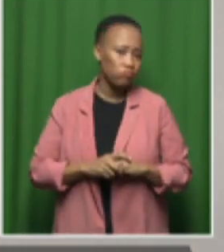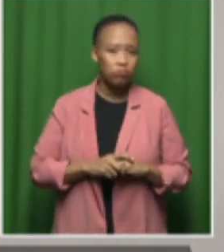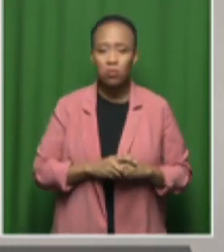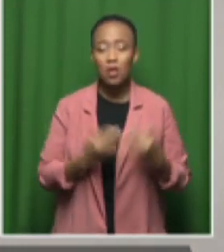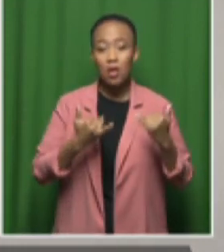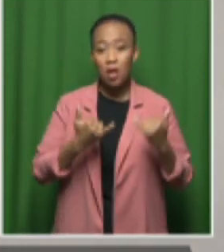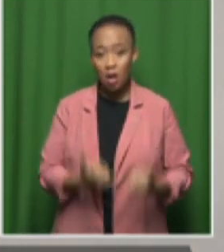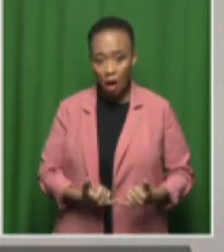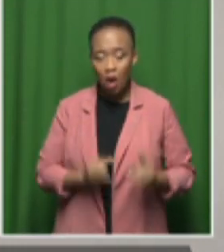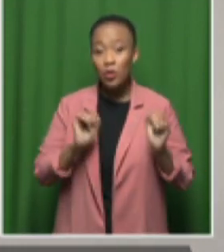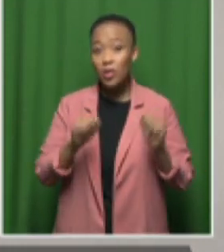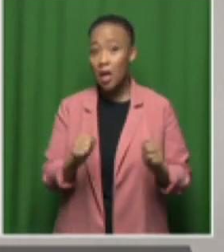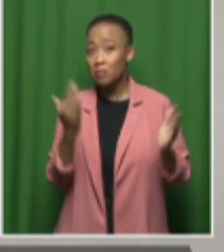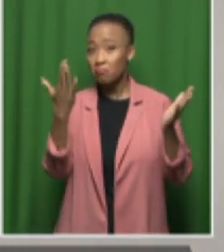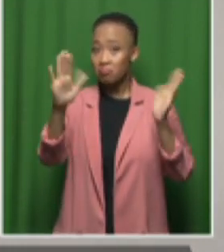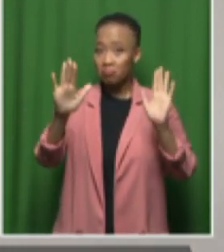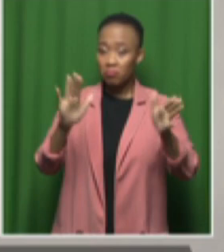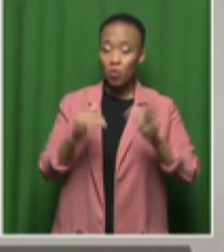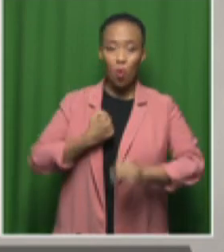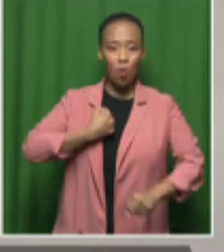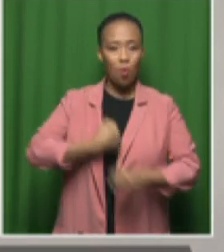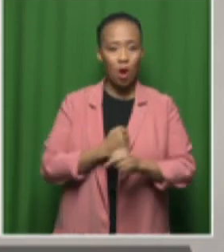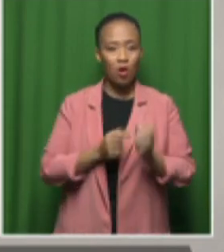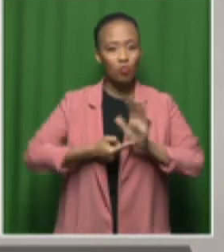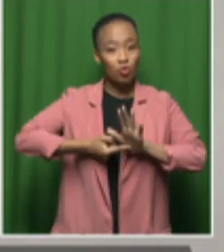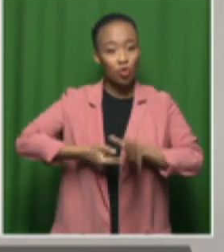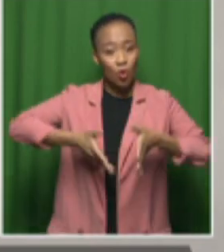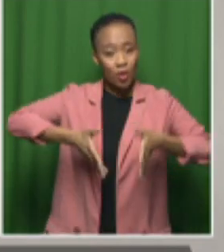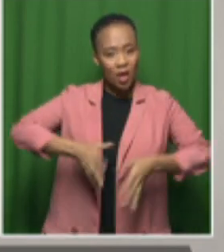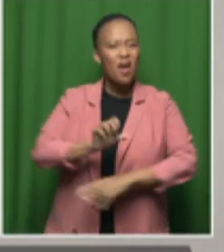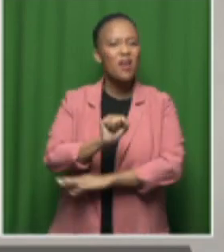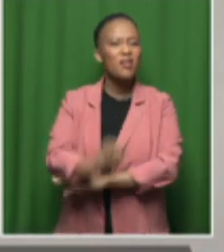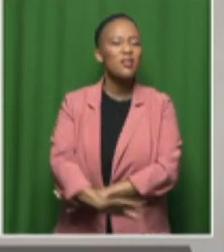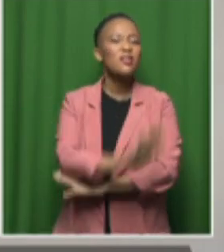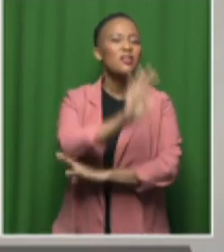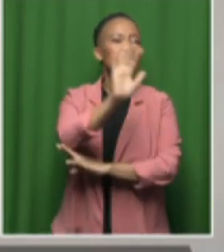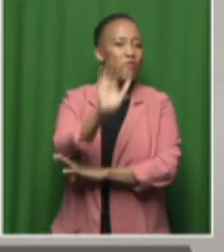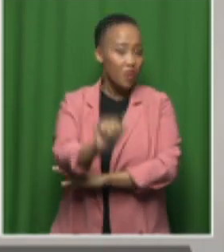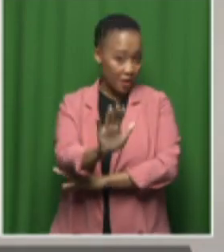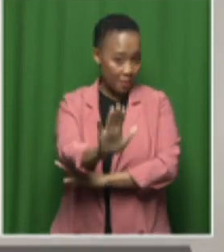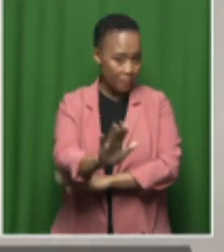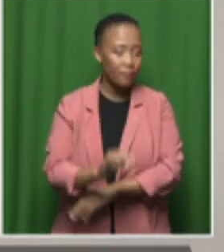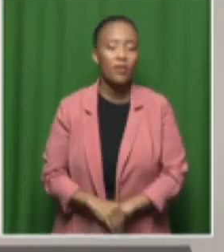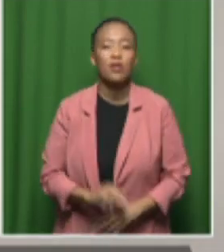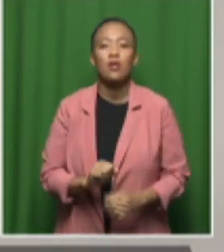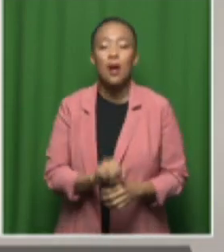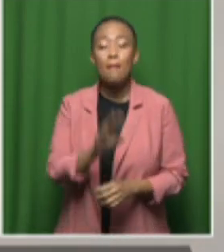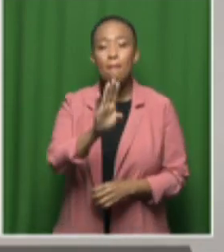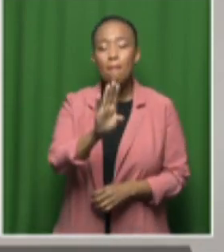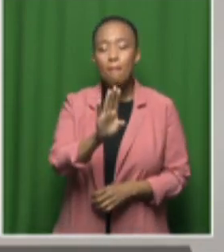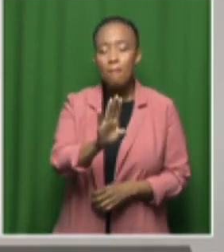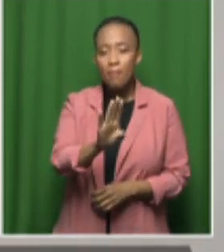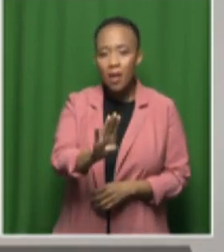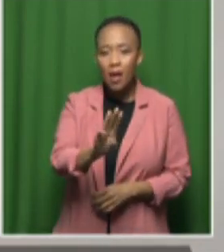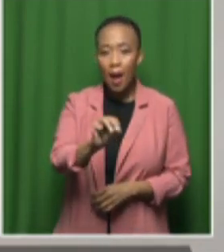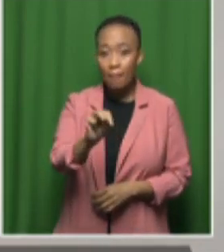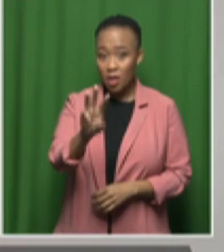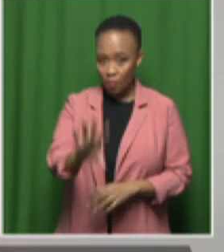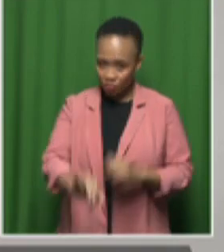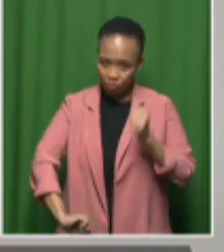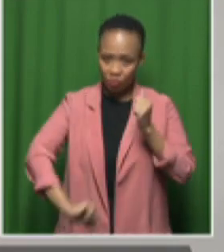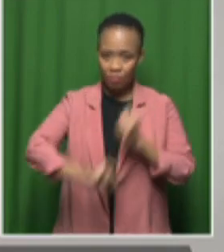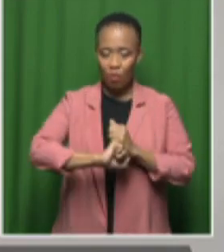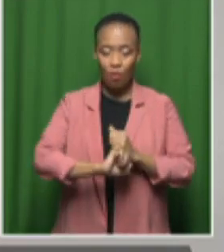the works in South Africa. We have generous support from the BMW. We have had